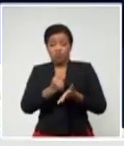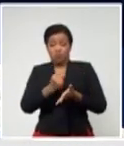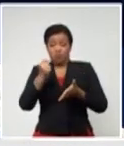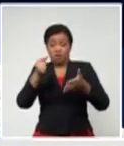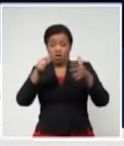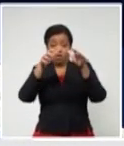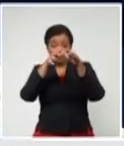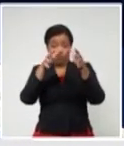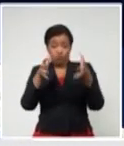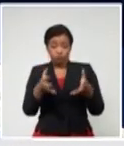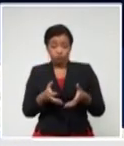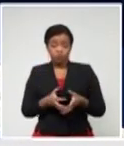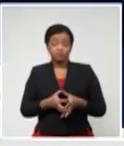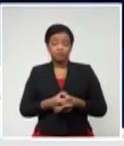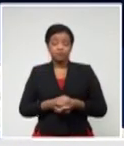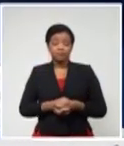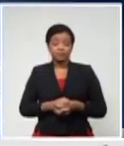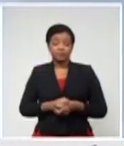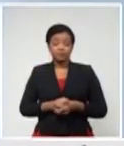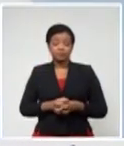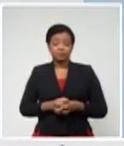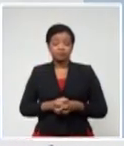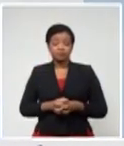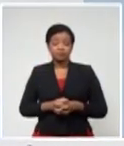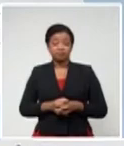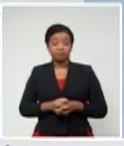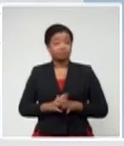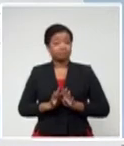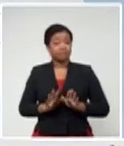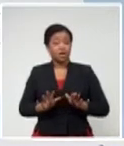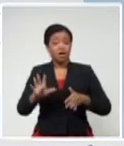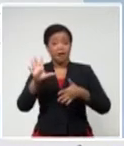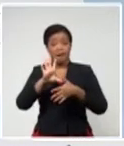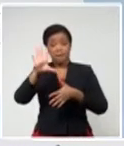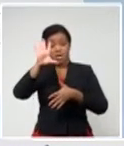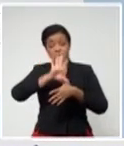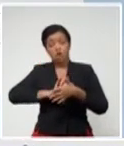172,081 new cases were reported yesterday, for a total of